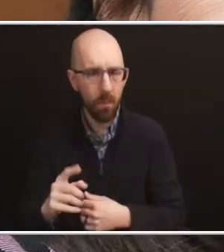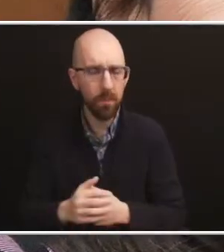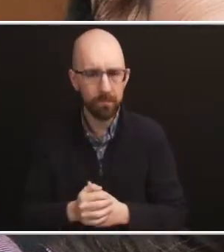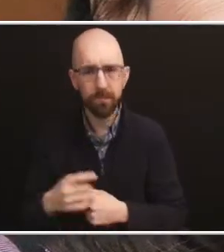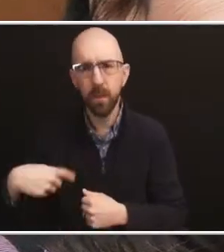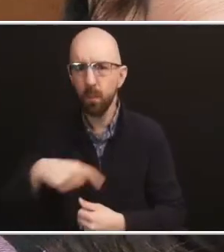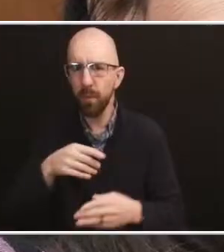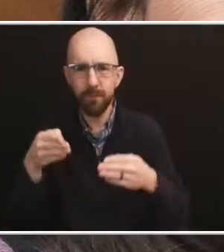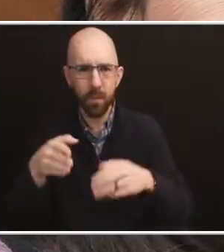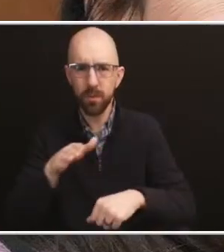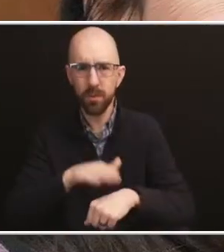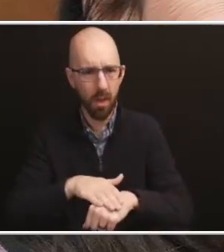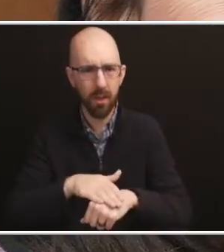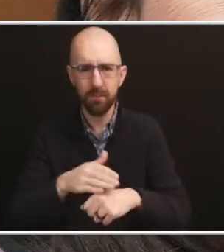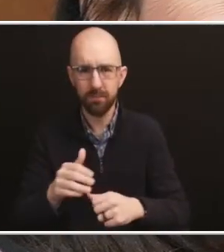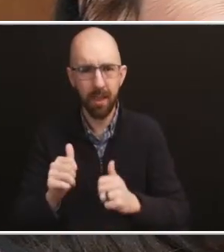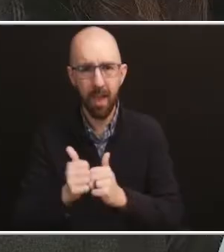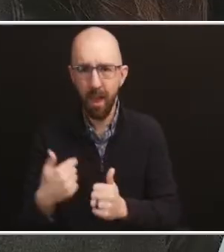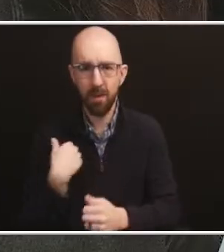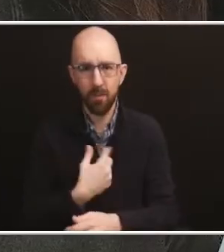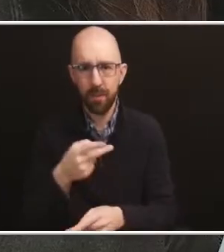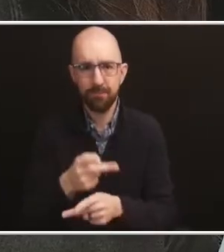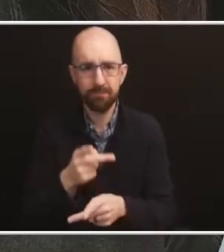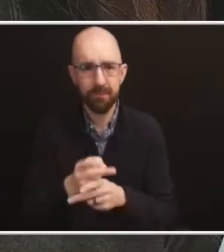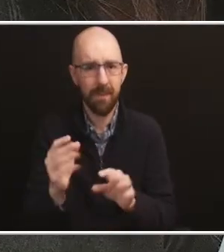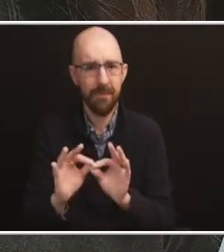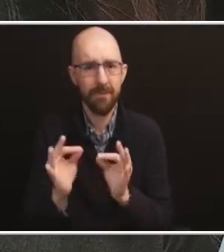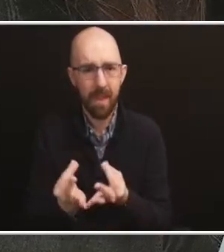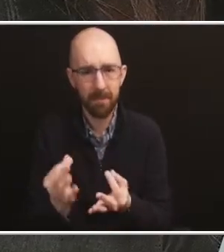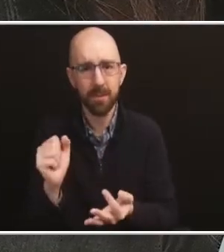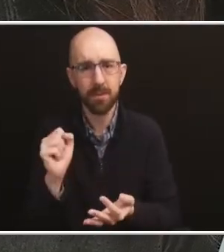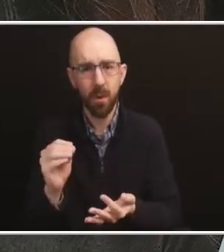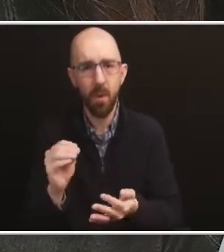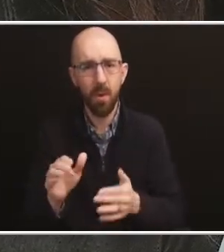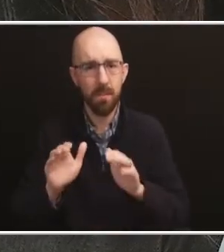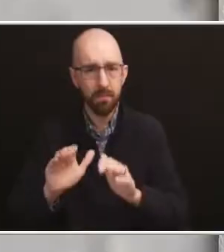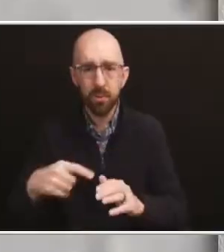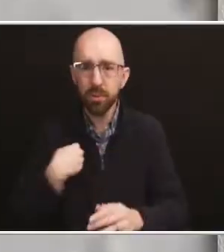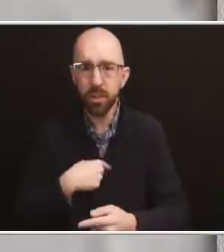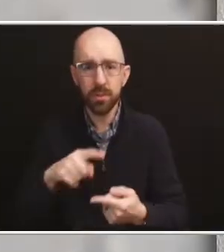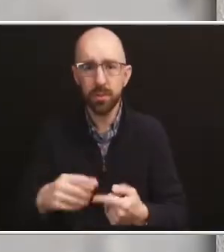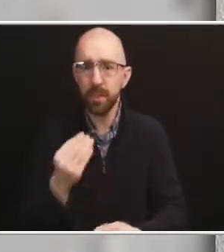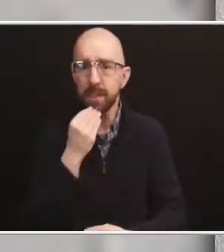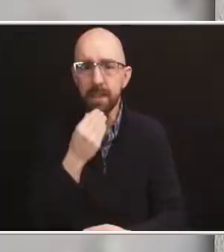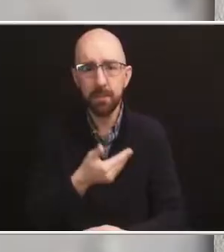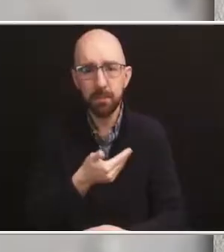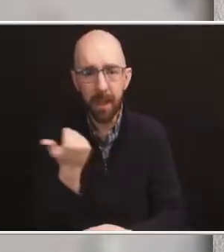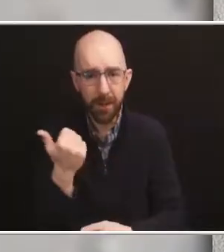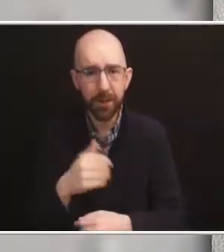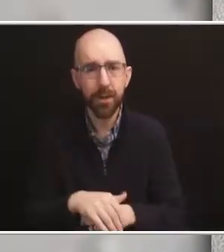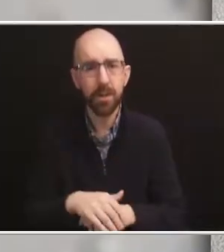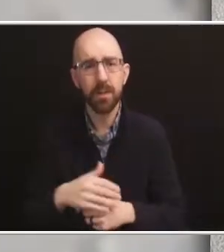on, how do we take care of the family? So it drove us to eat better. It drove us to be better.